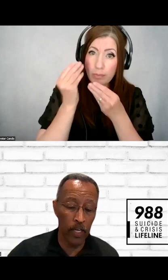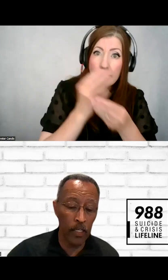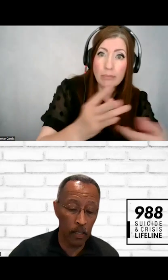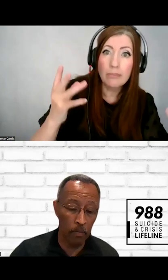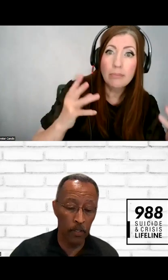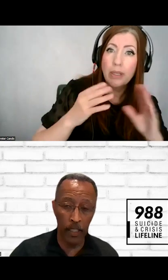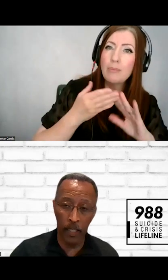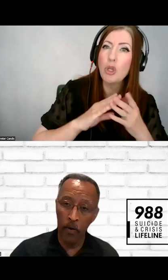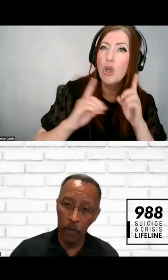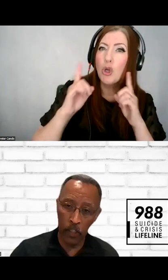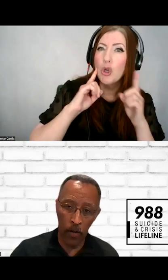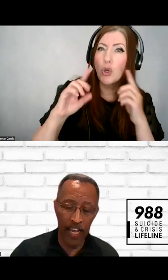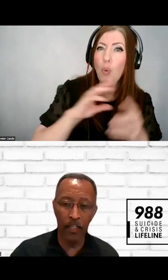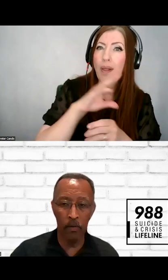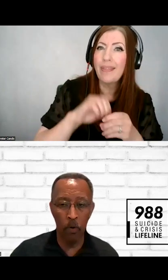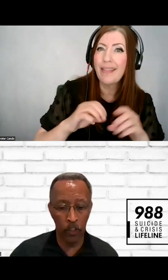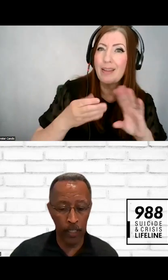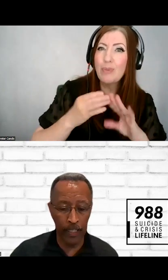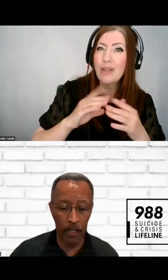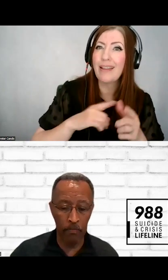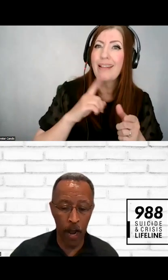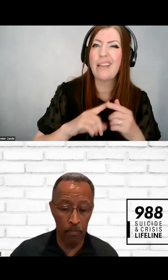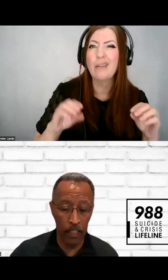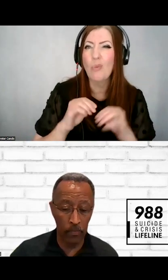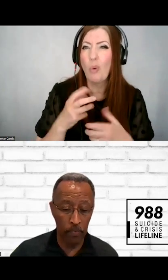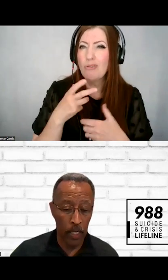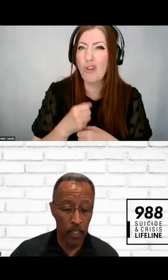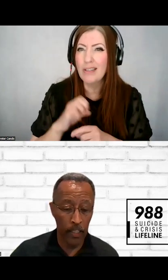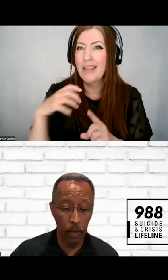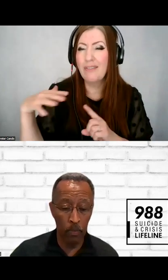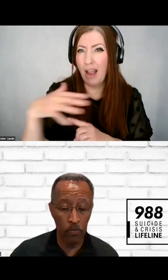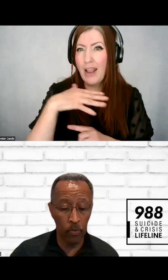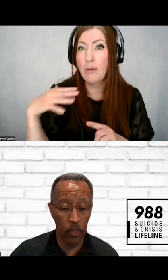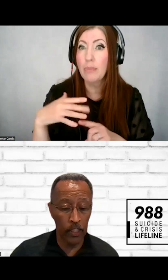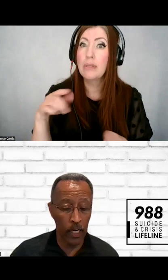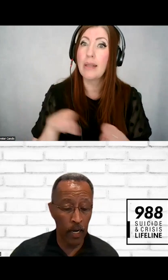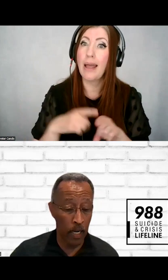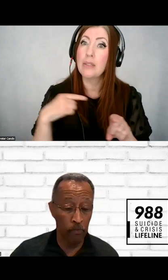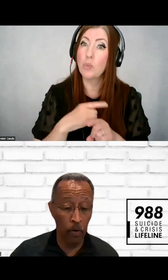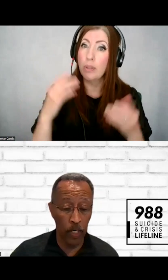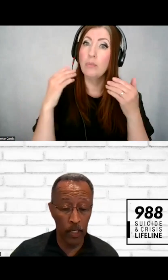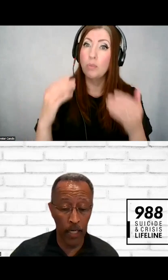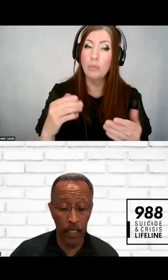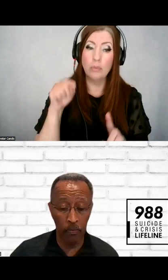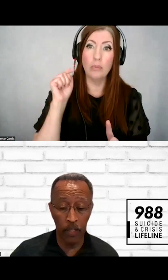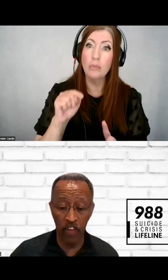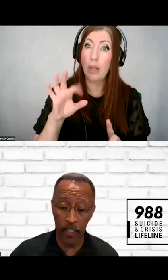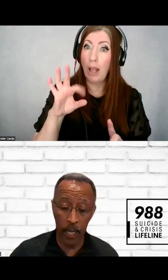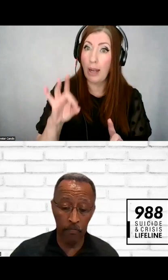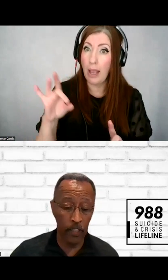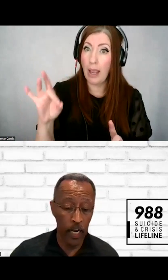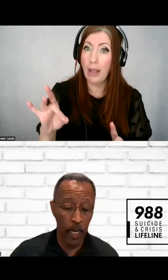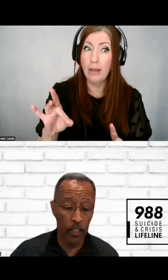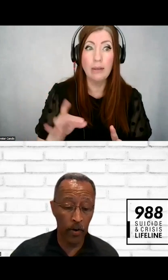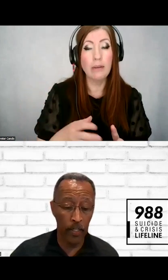heard within the communities, which are then more trusting environments. Now, as we move towards and forward in 988, we thank